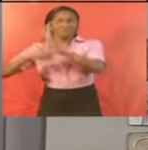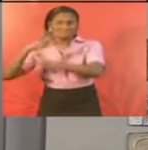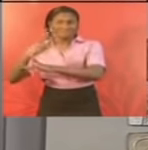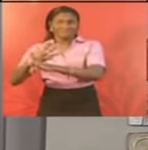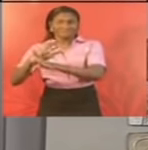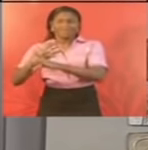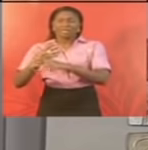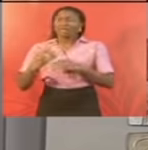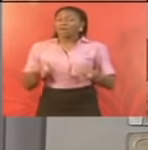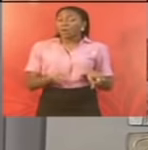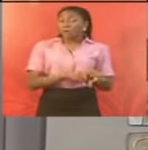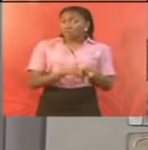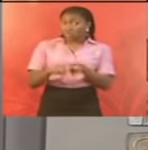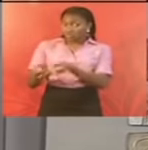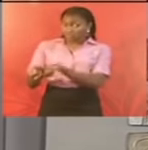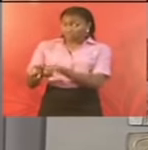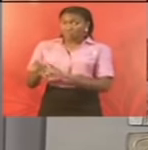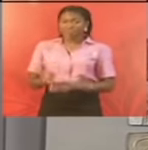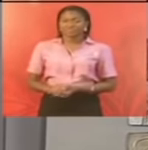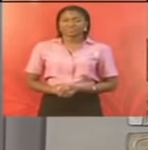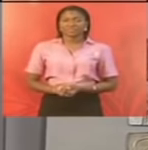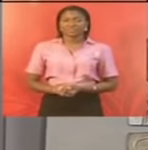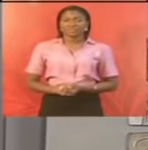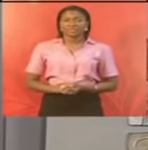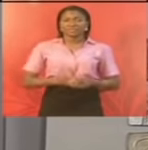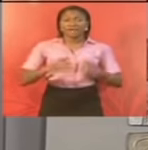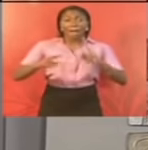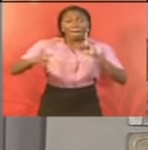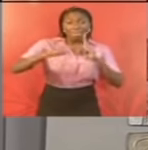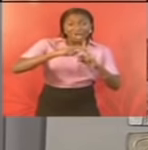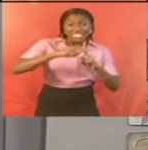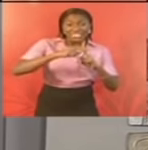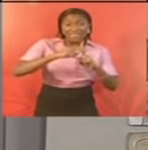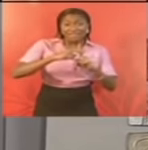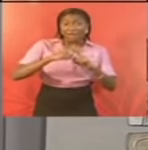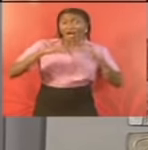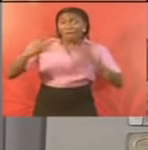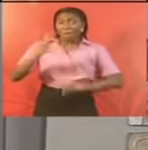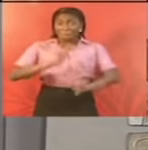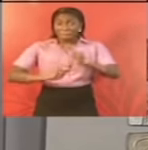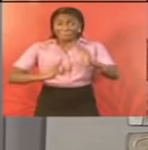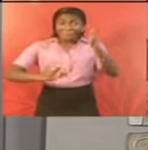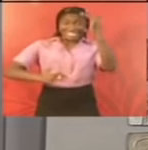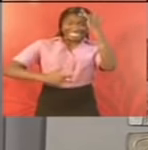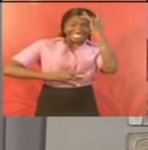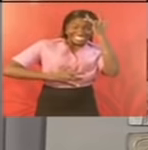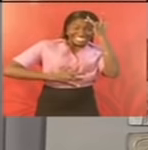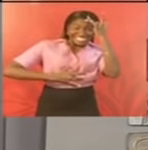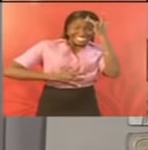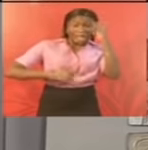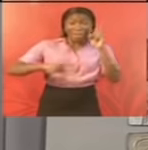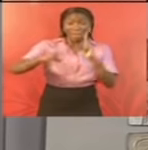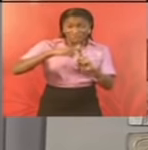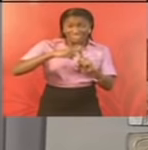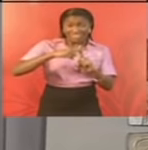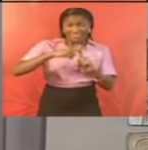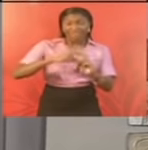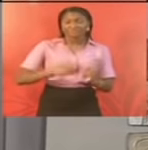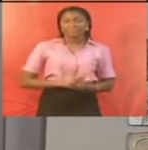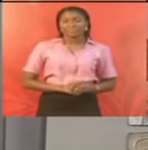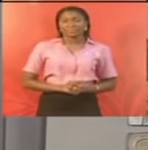too. Our positivity rate, which is the percentage of total unique test positive,